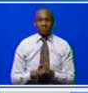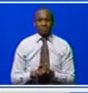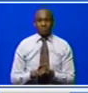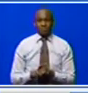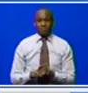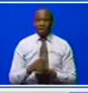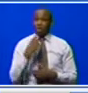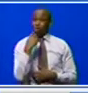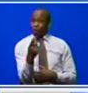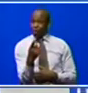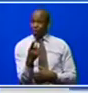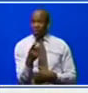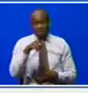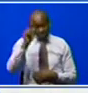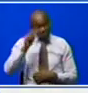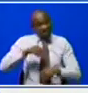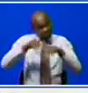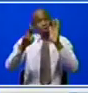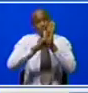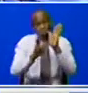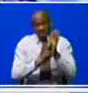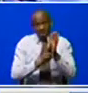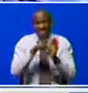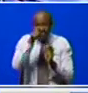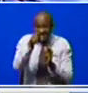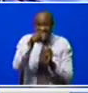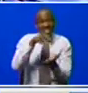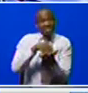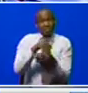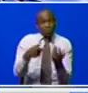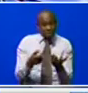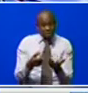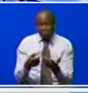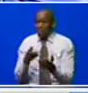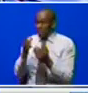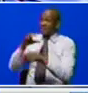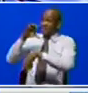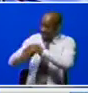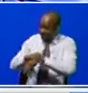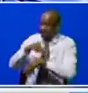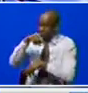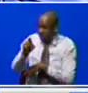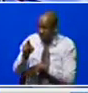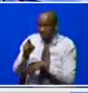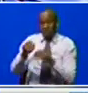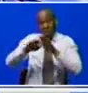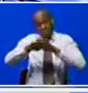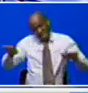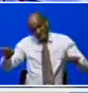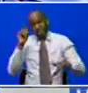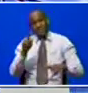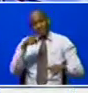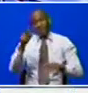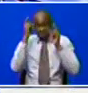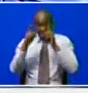So, they have to abide by the rules. Is this a case of NASA making its bed and now must lay